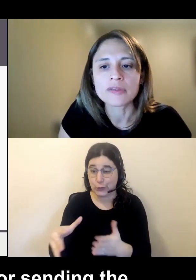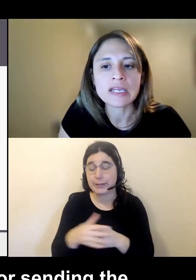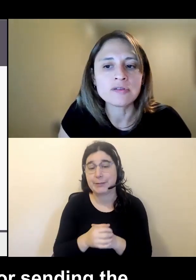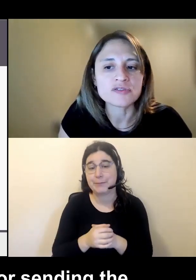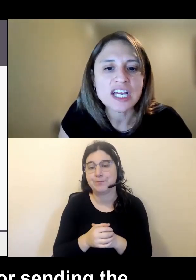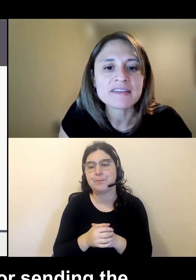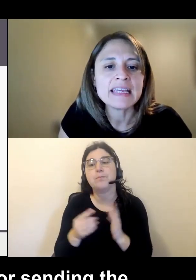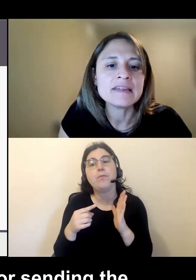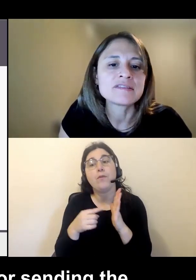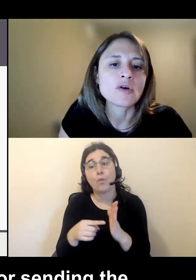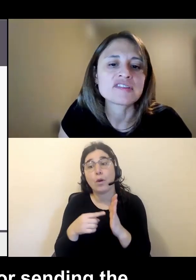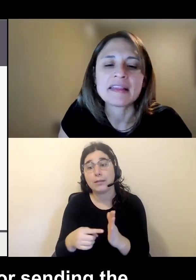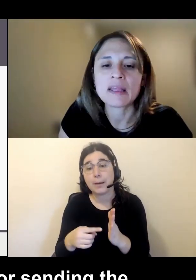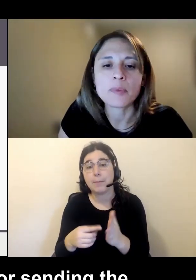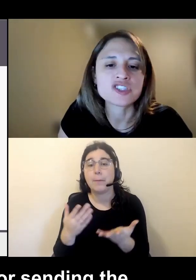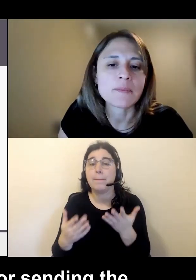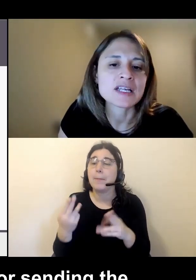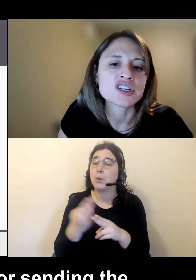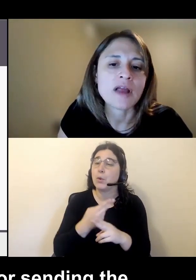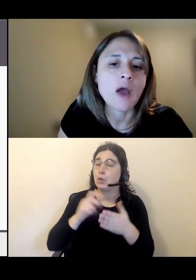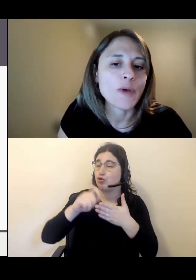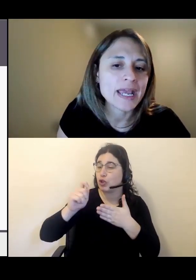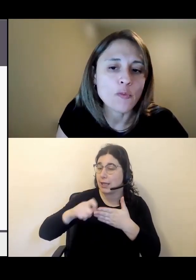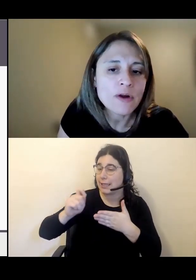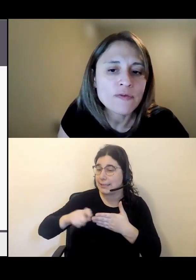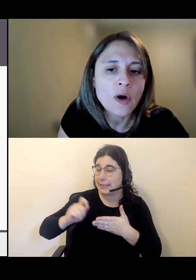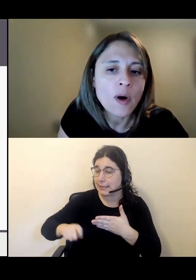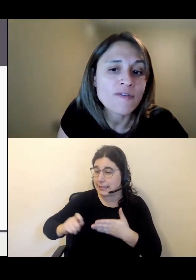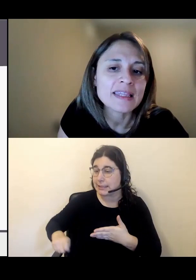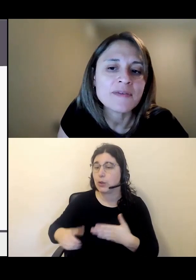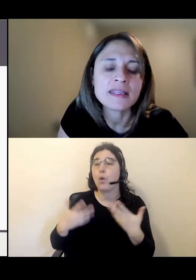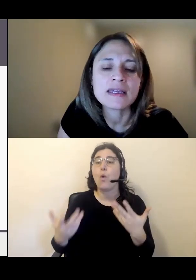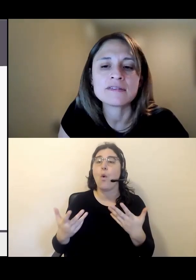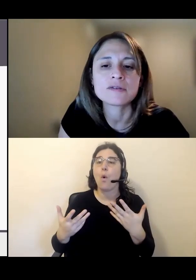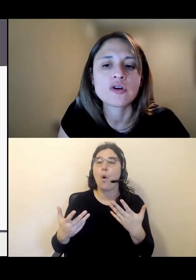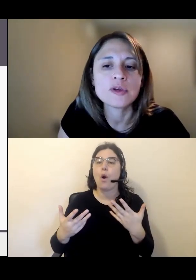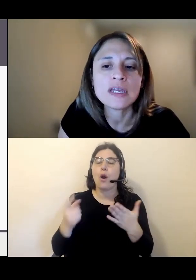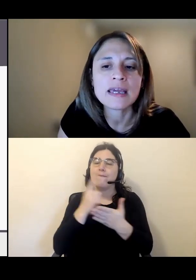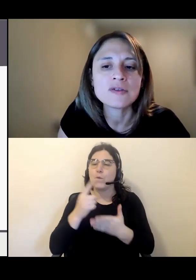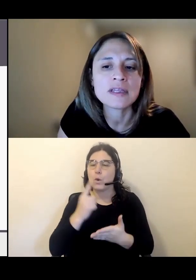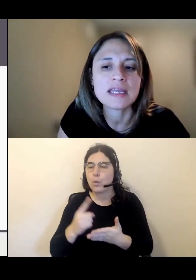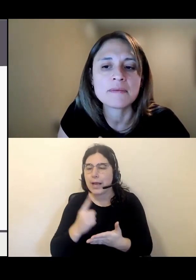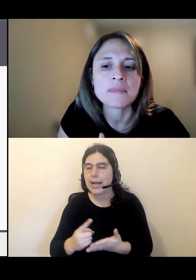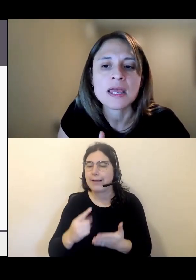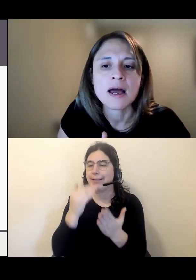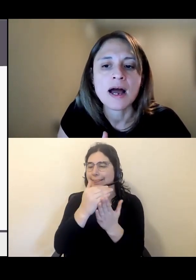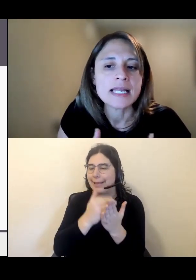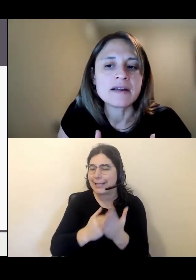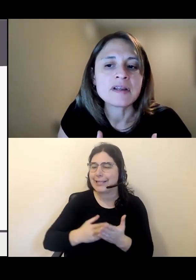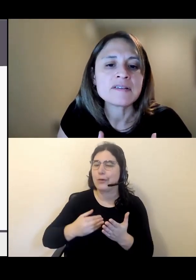example, the use of checklists or sending the project manager a weekly workflow of activities to communicate to the